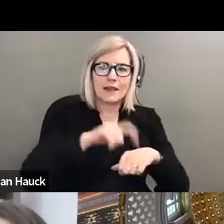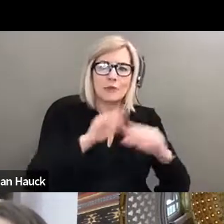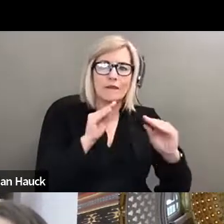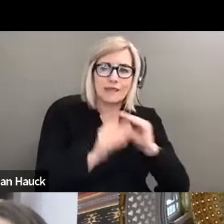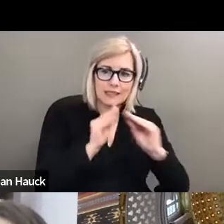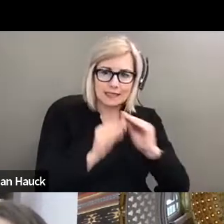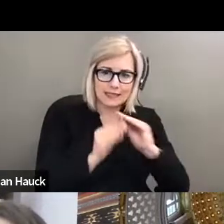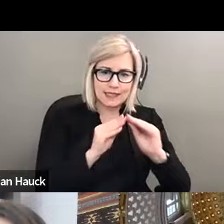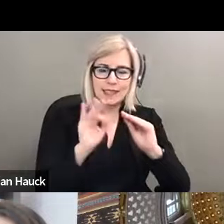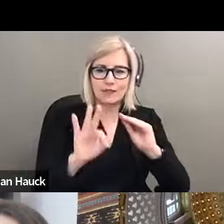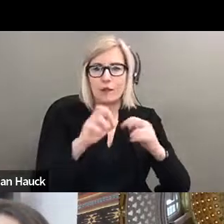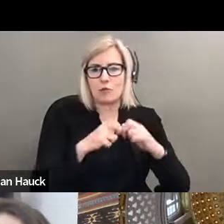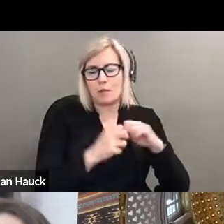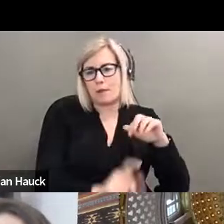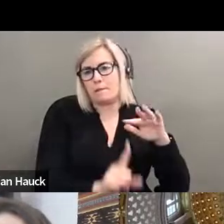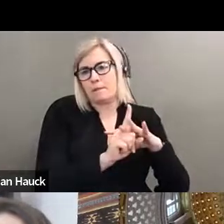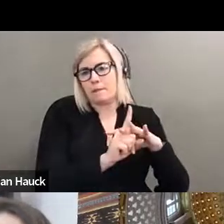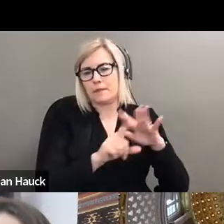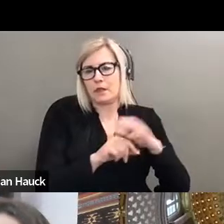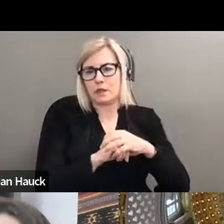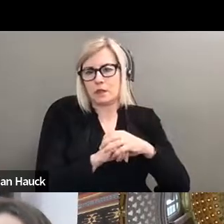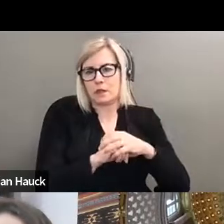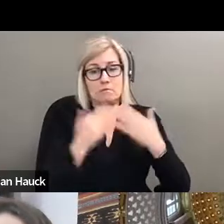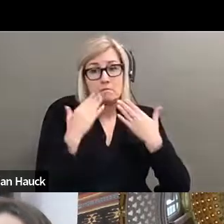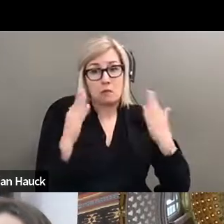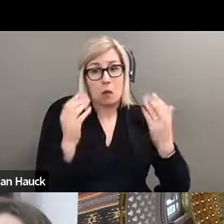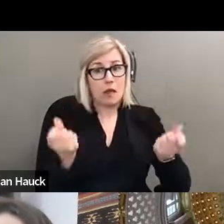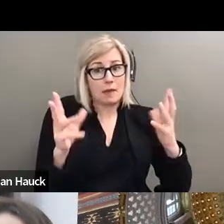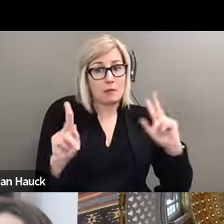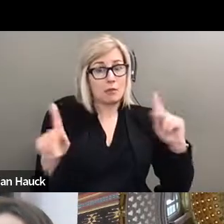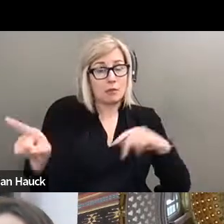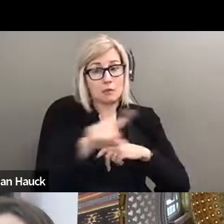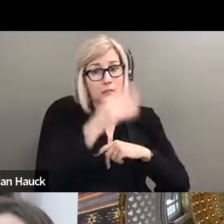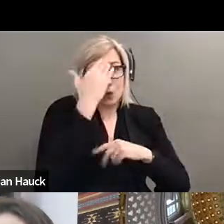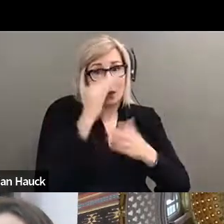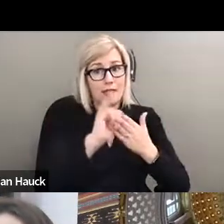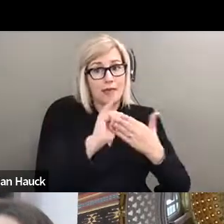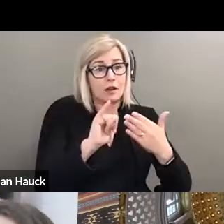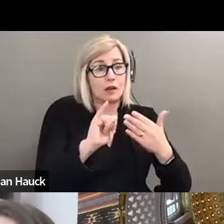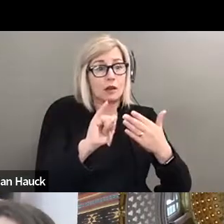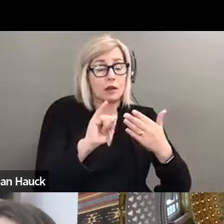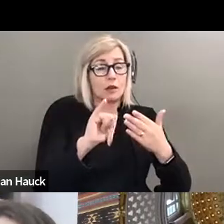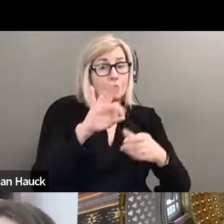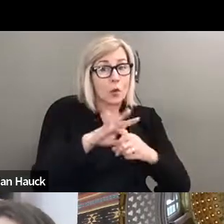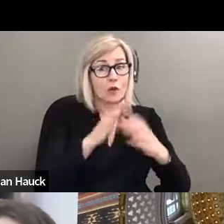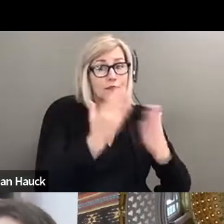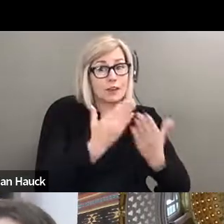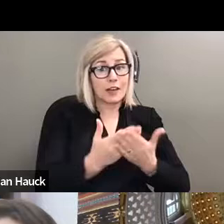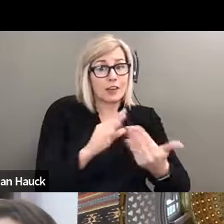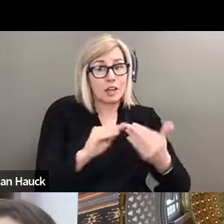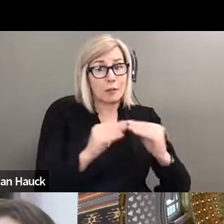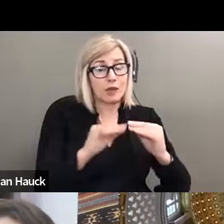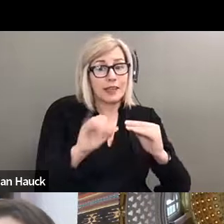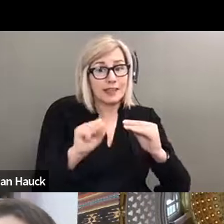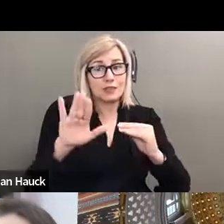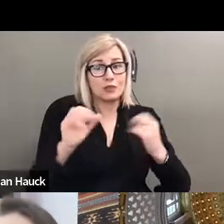if you have a problem. And I don't know how many people know that their voter verification number is their driver's license, if they have